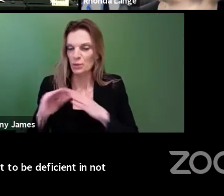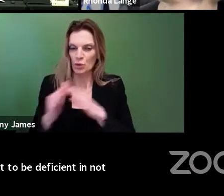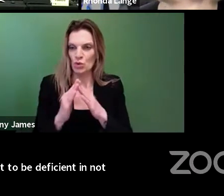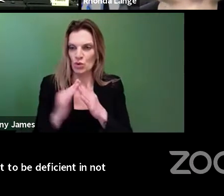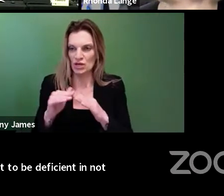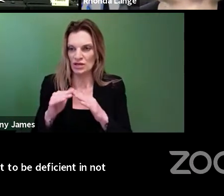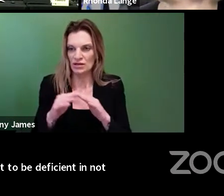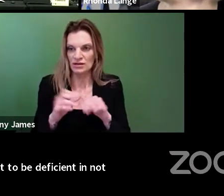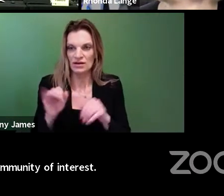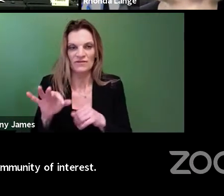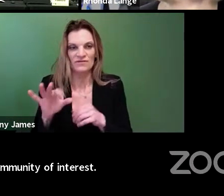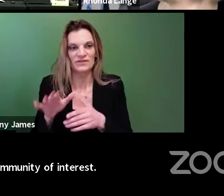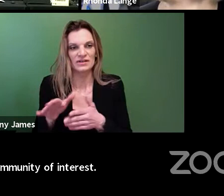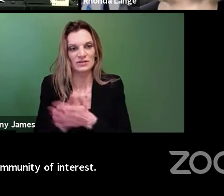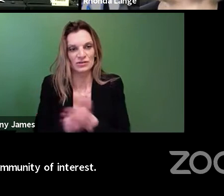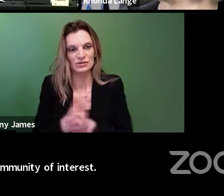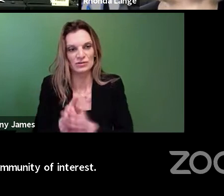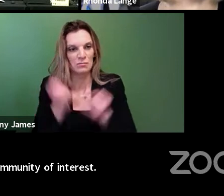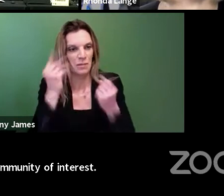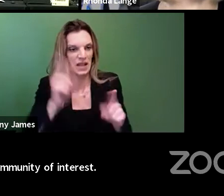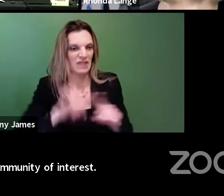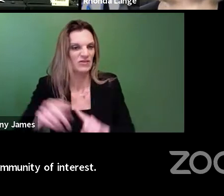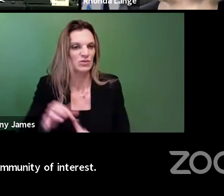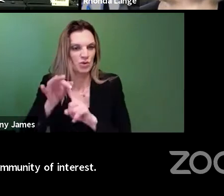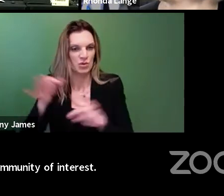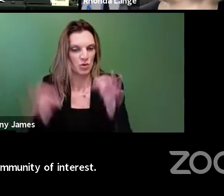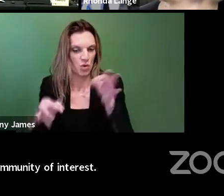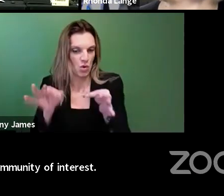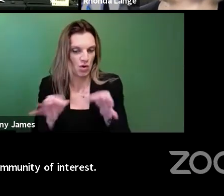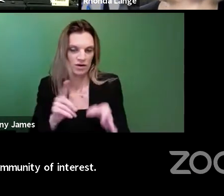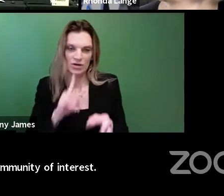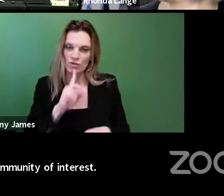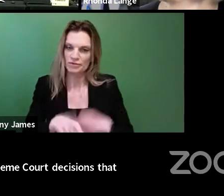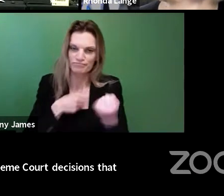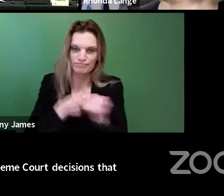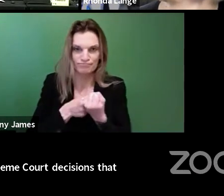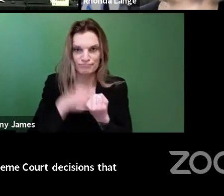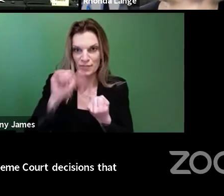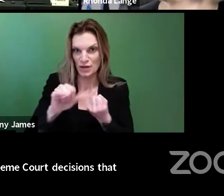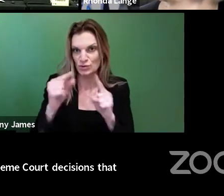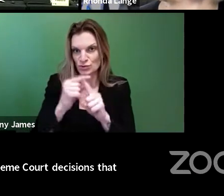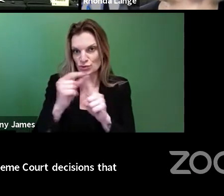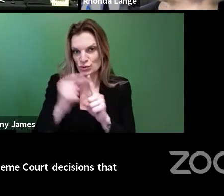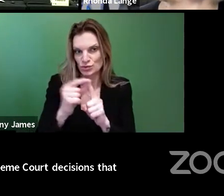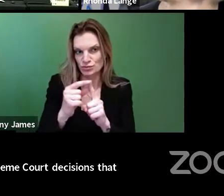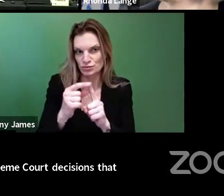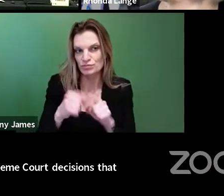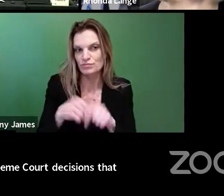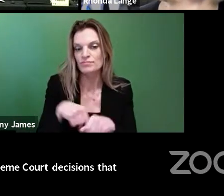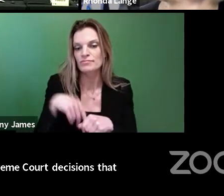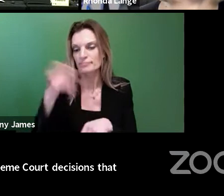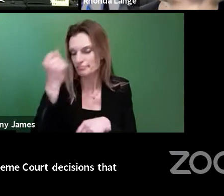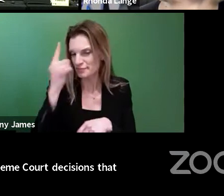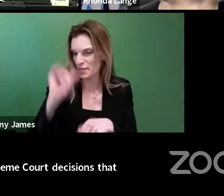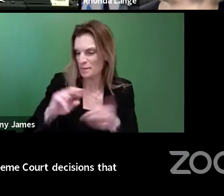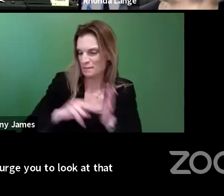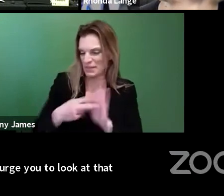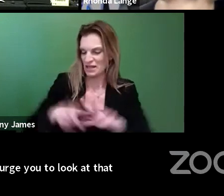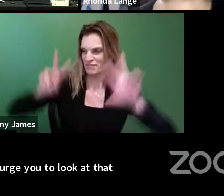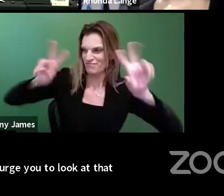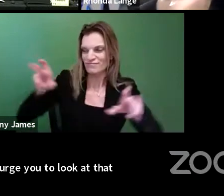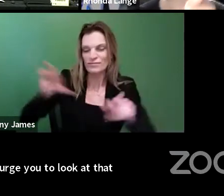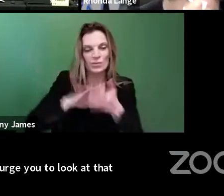of Michigan Supreme Court decisions that gave meaning to that term, and we urge you to look at that meaning because we think that